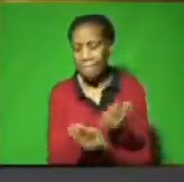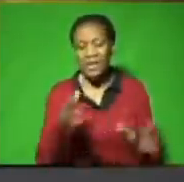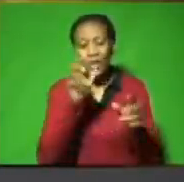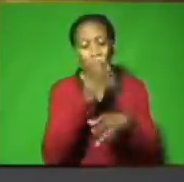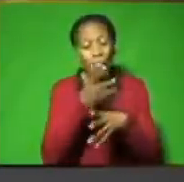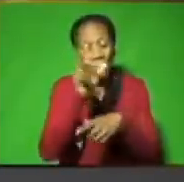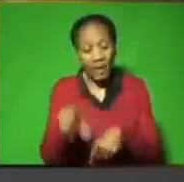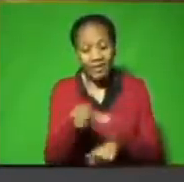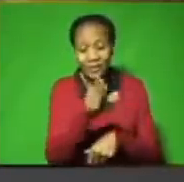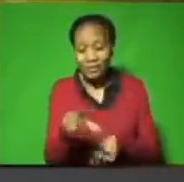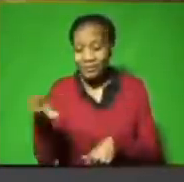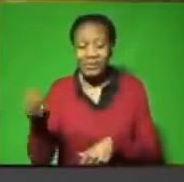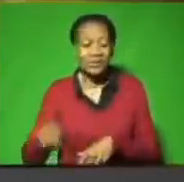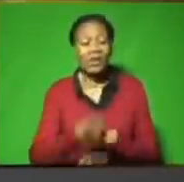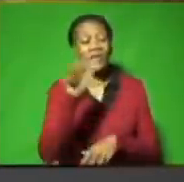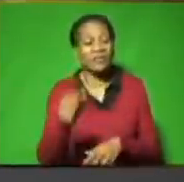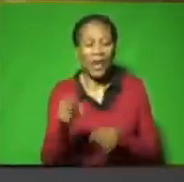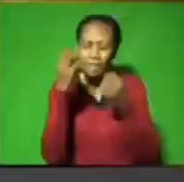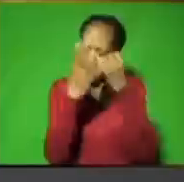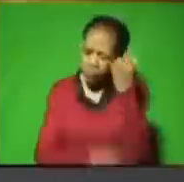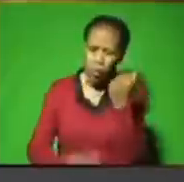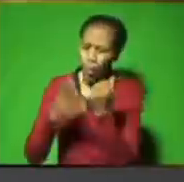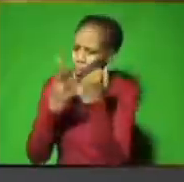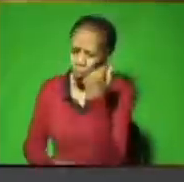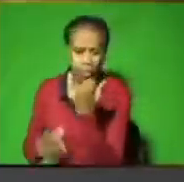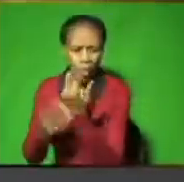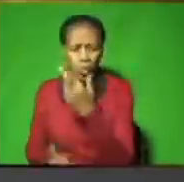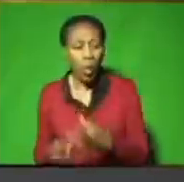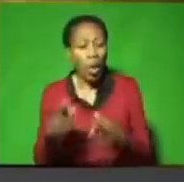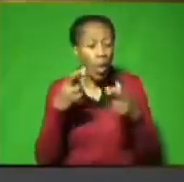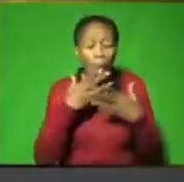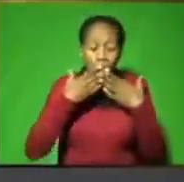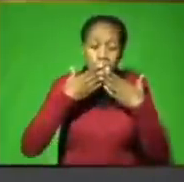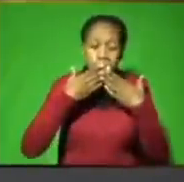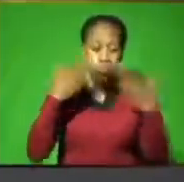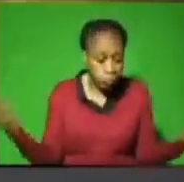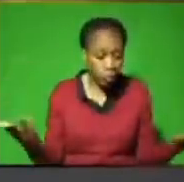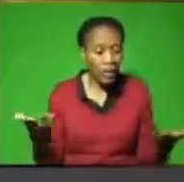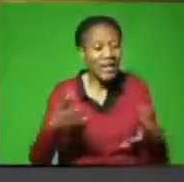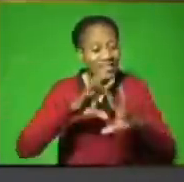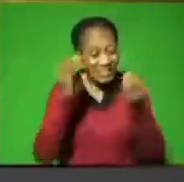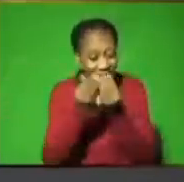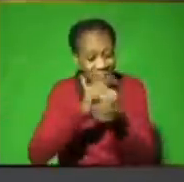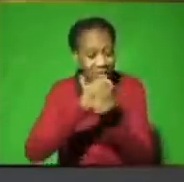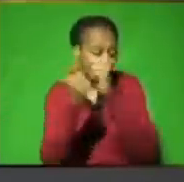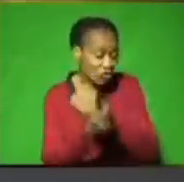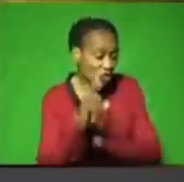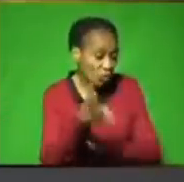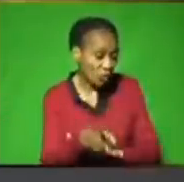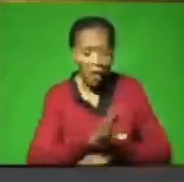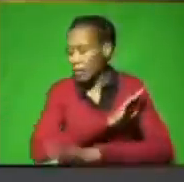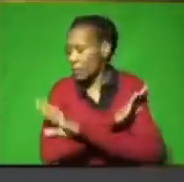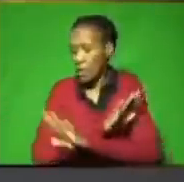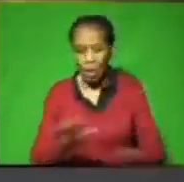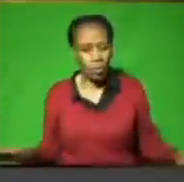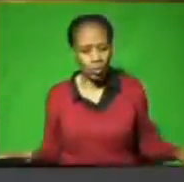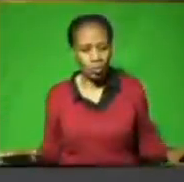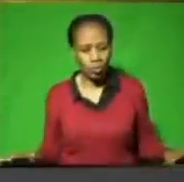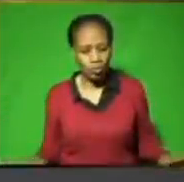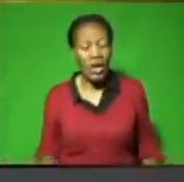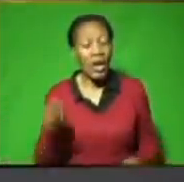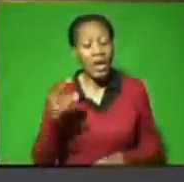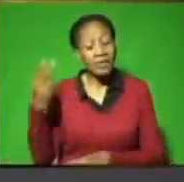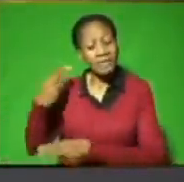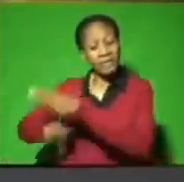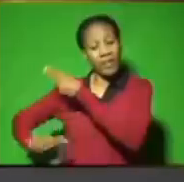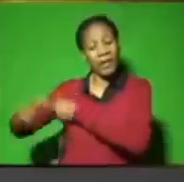live in absolute poverty, and there is no hope that their condition will change under GANU. If the